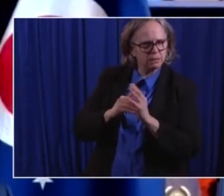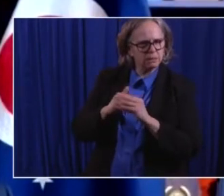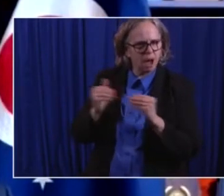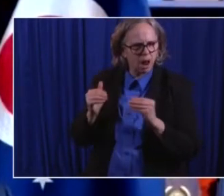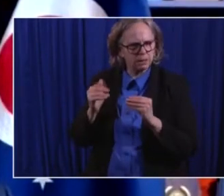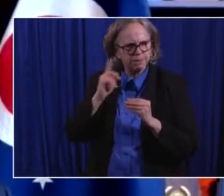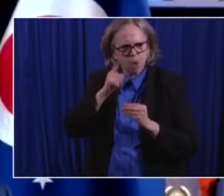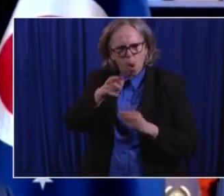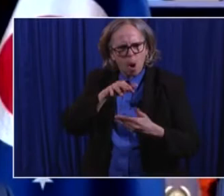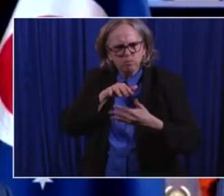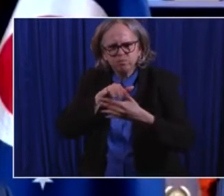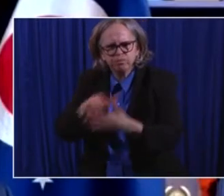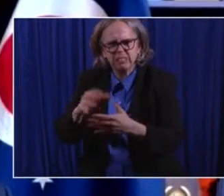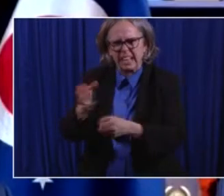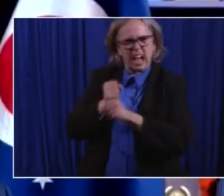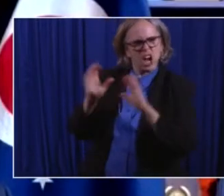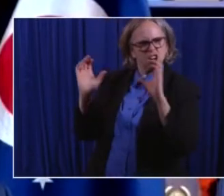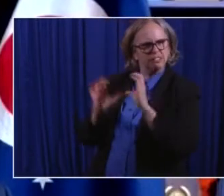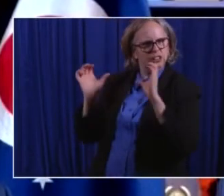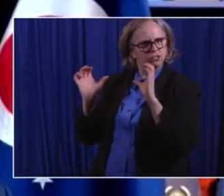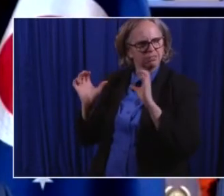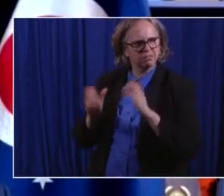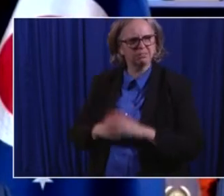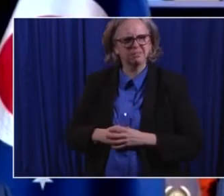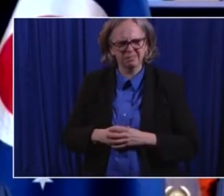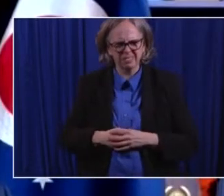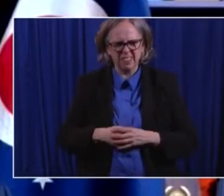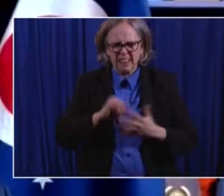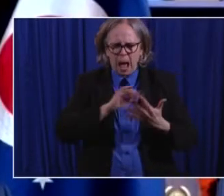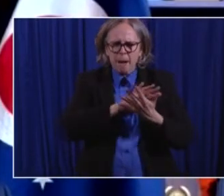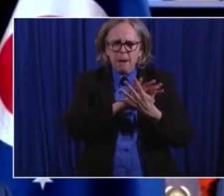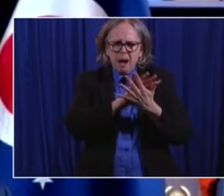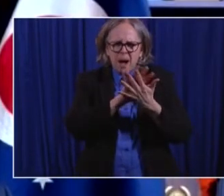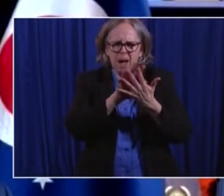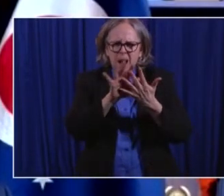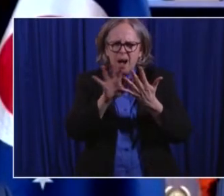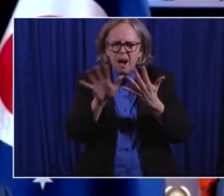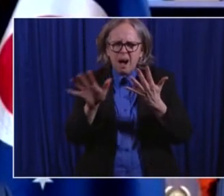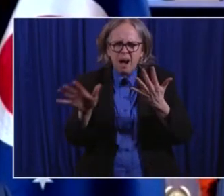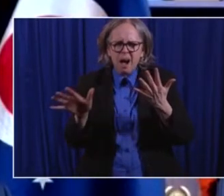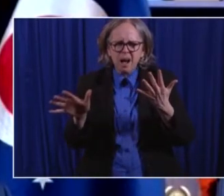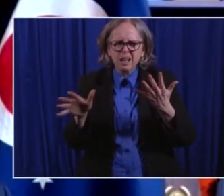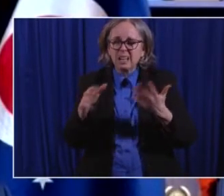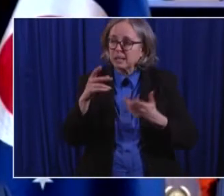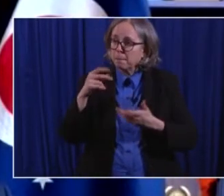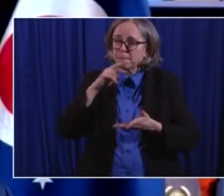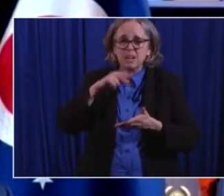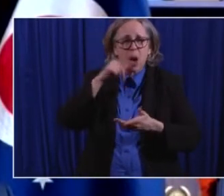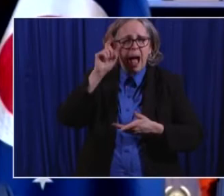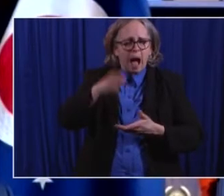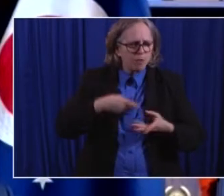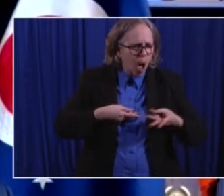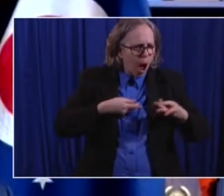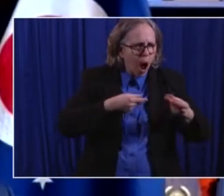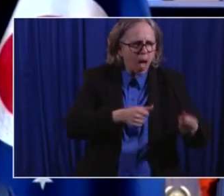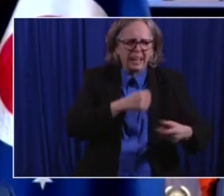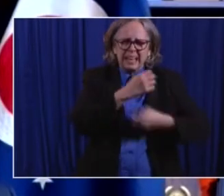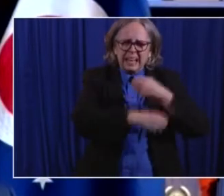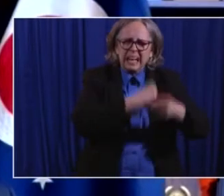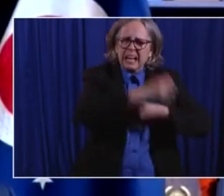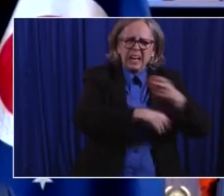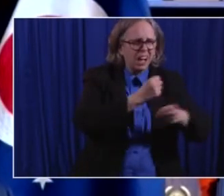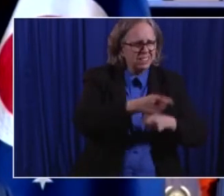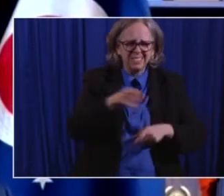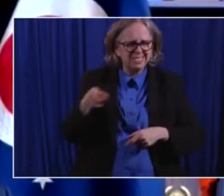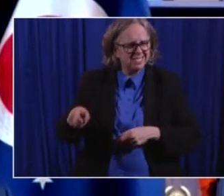talk about these things, we're not talking about things that take you years to get. We're talking about things that can be done in days, weeks, or